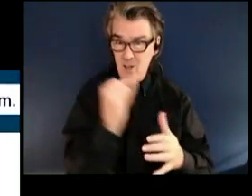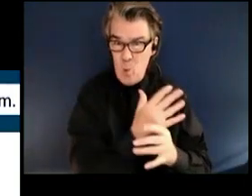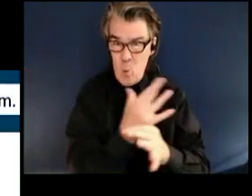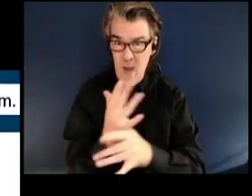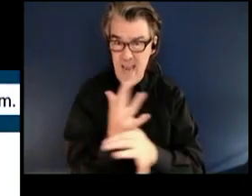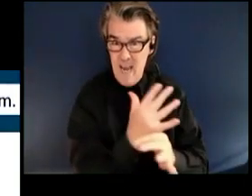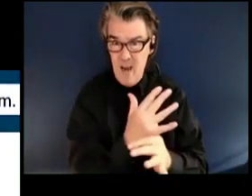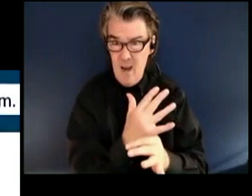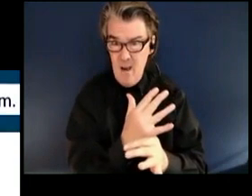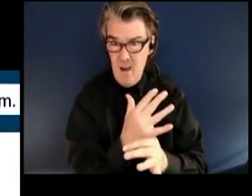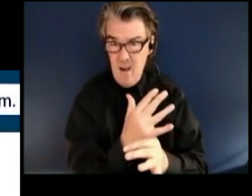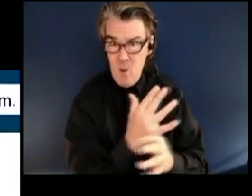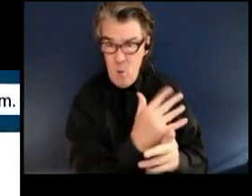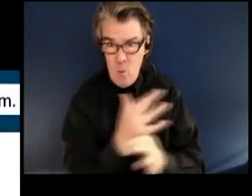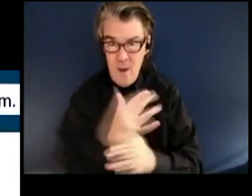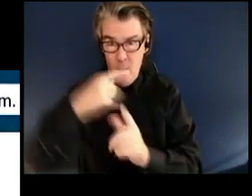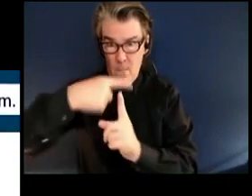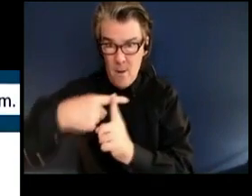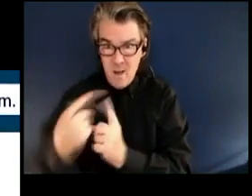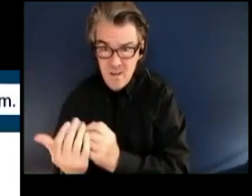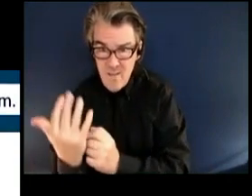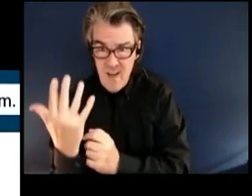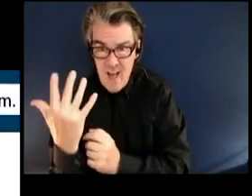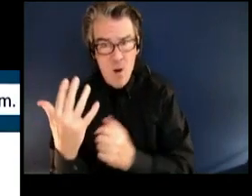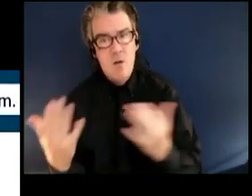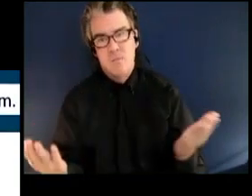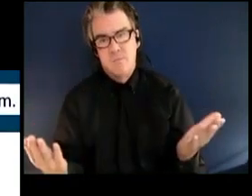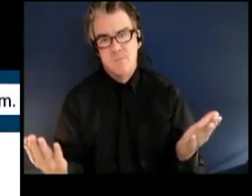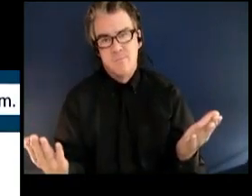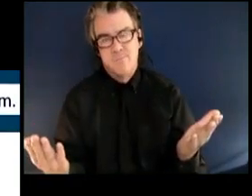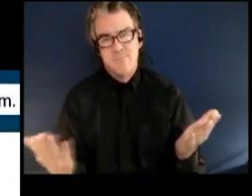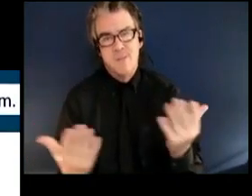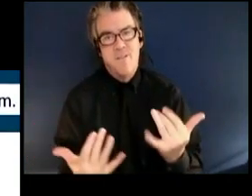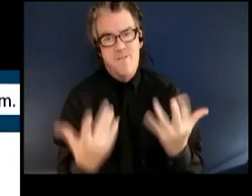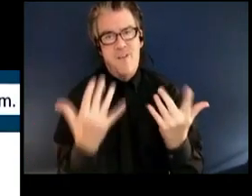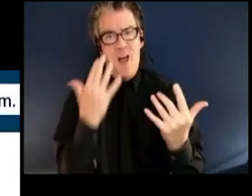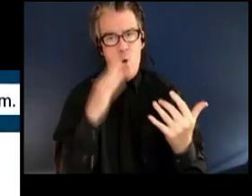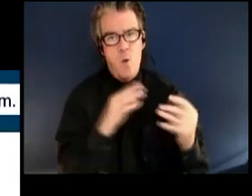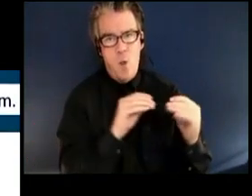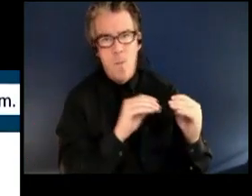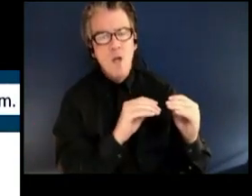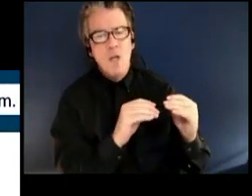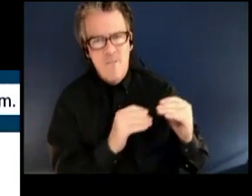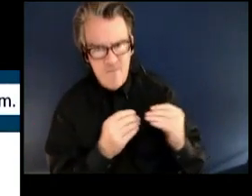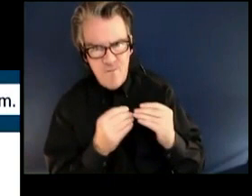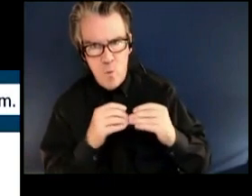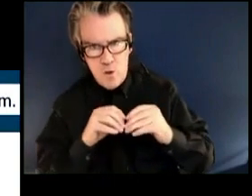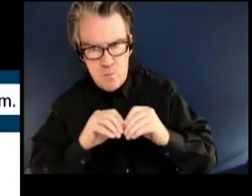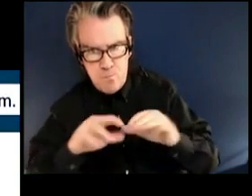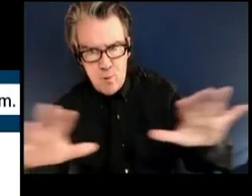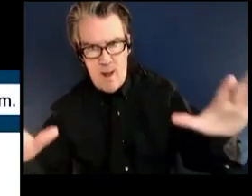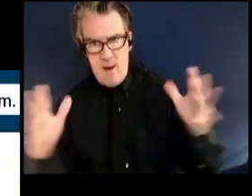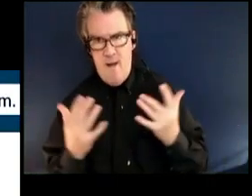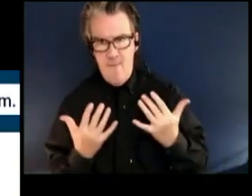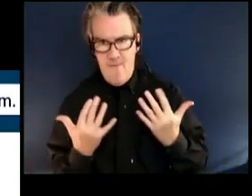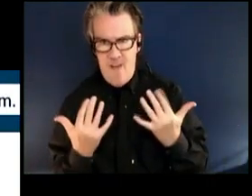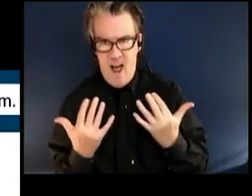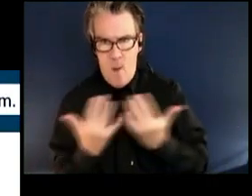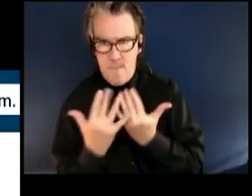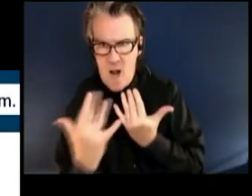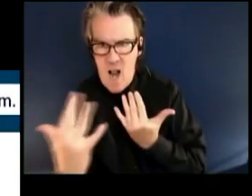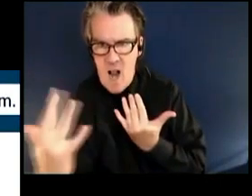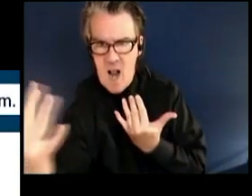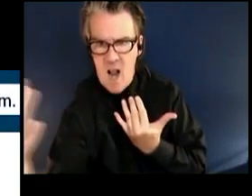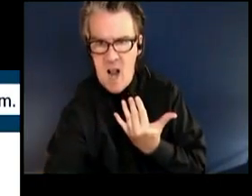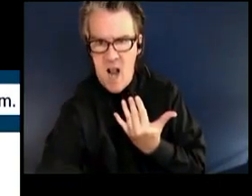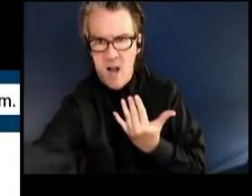ignition spreads very quickly. It's very difficult to patrol. That's the fundamental concept behind Public Safety